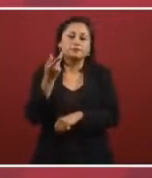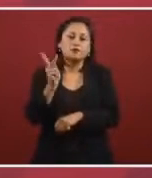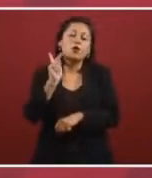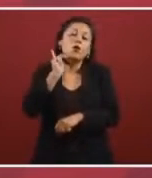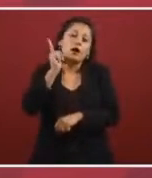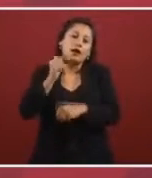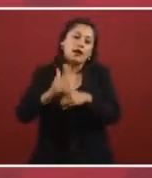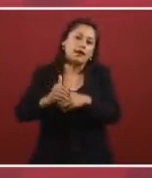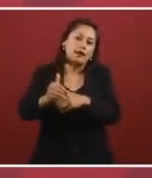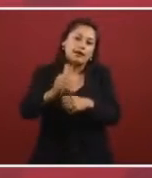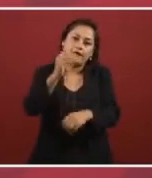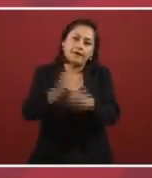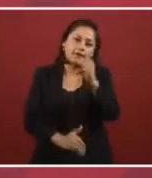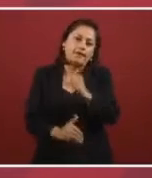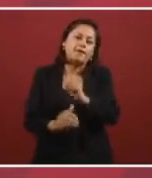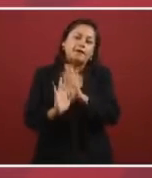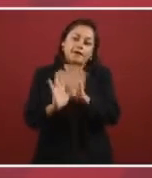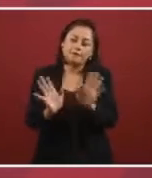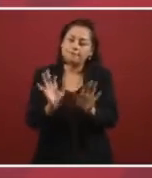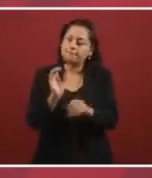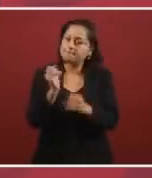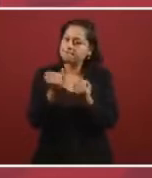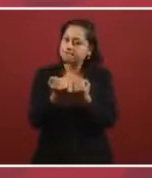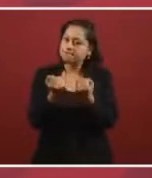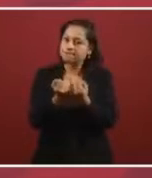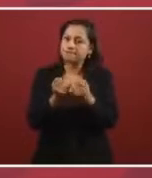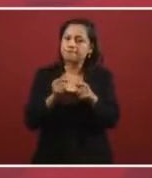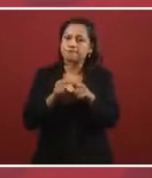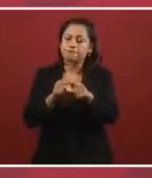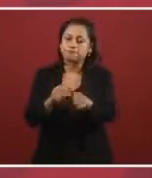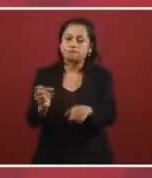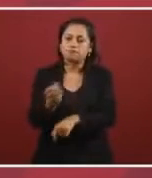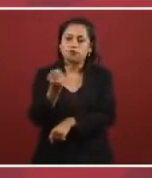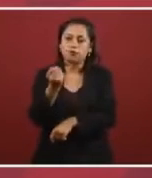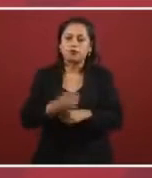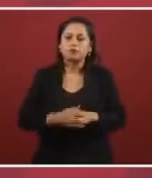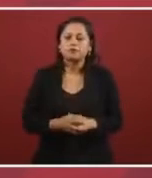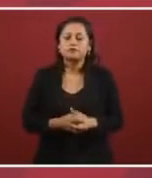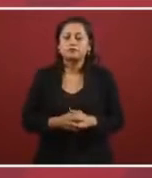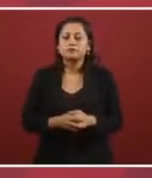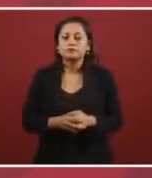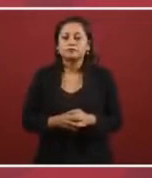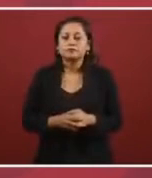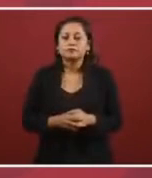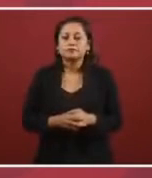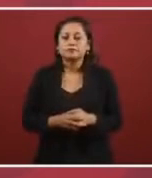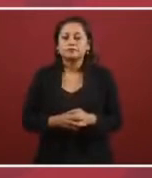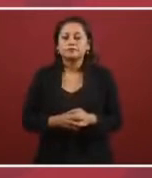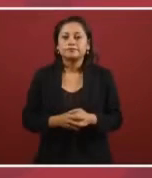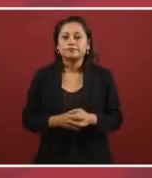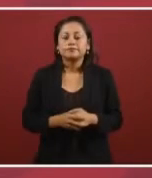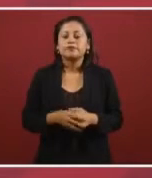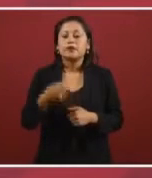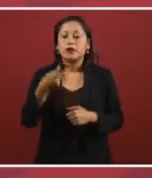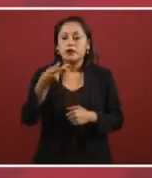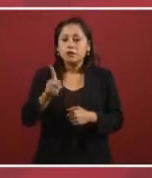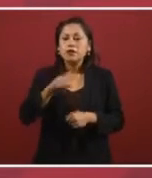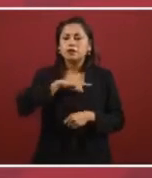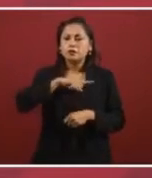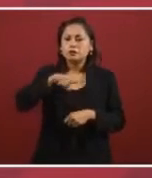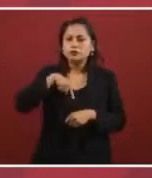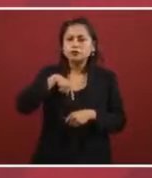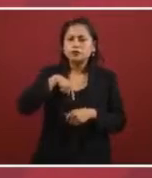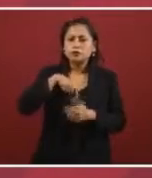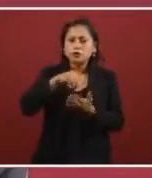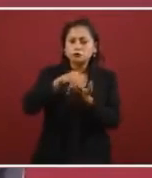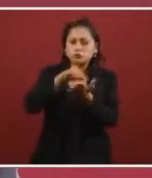the year this way. But. This we want. We made. We had done. You could see. You